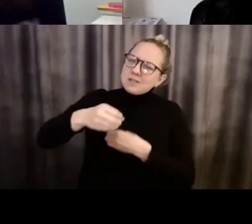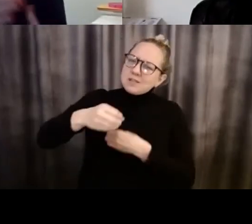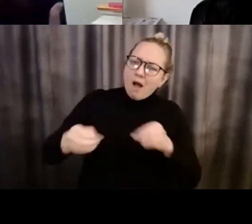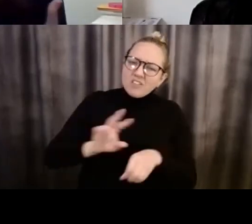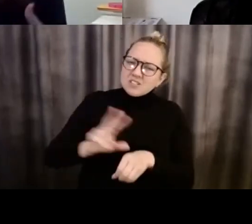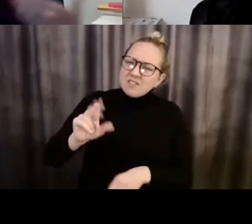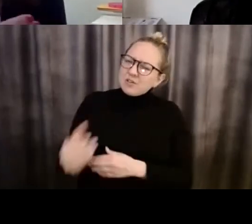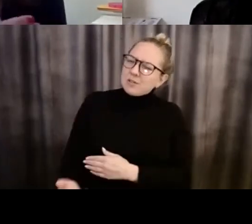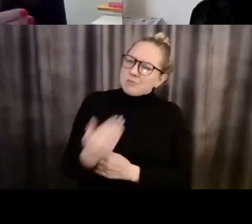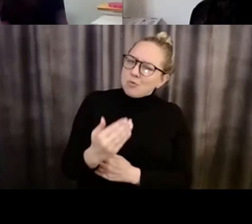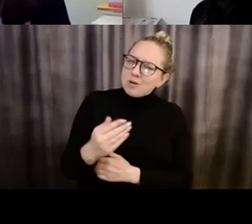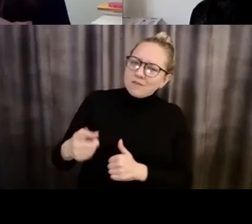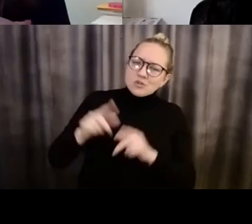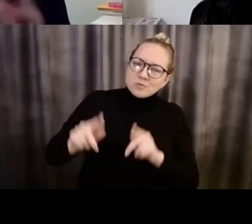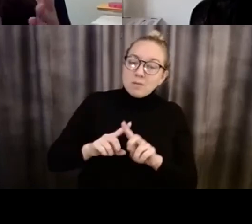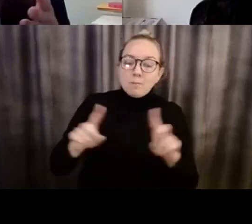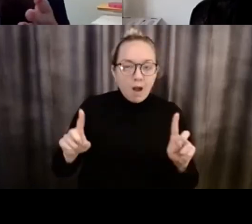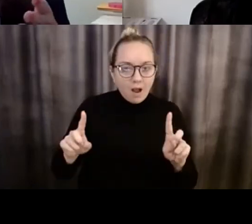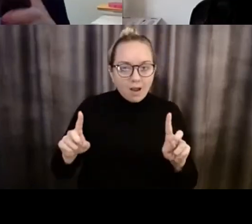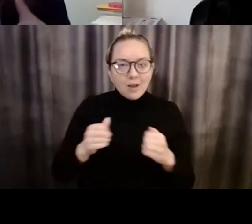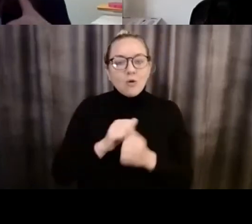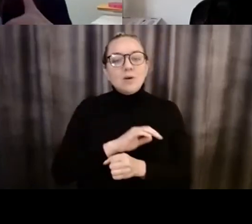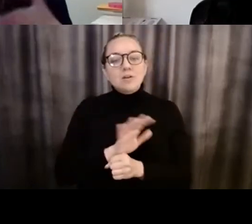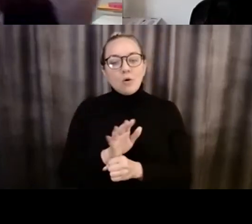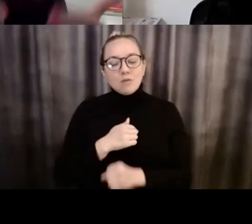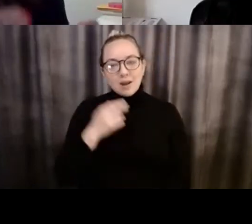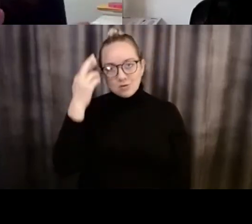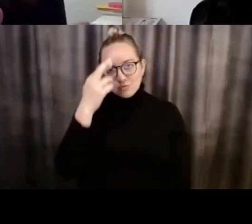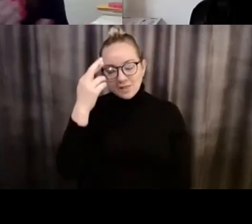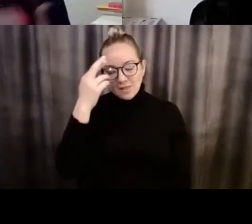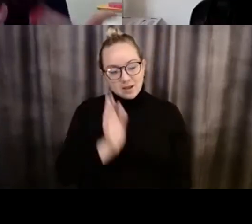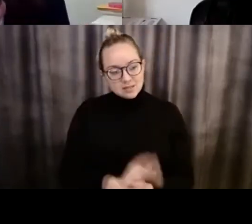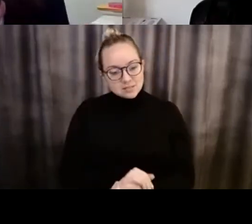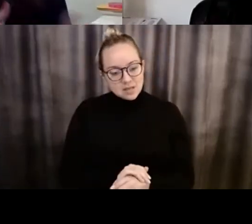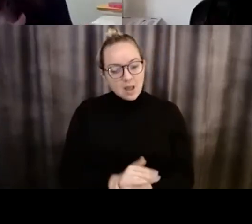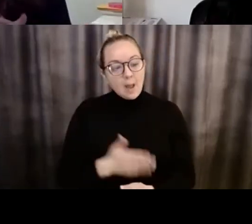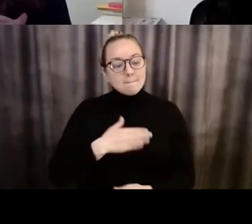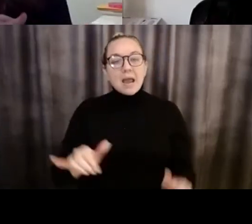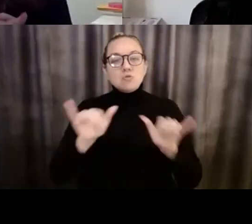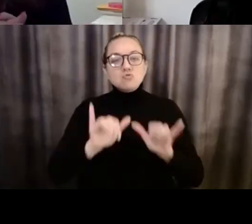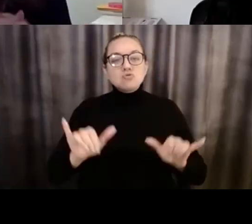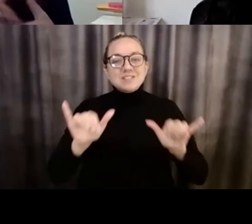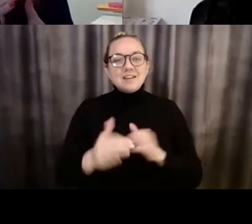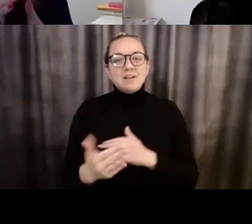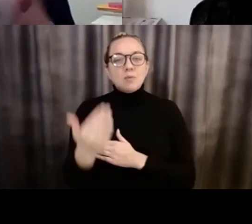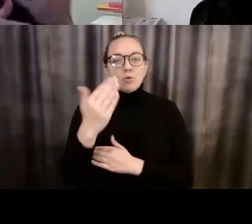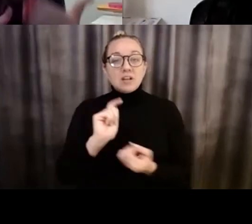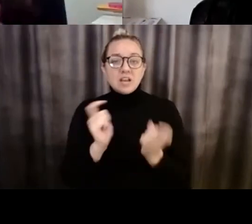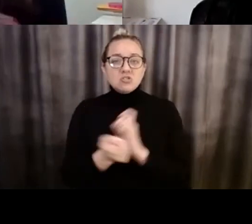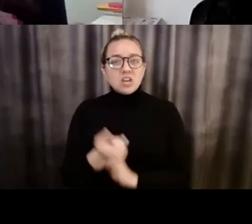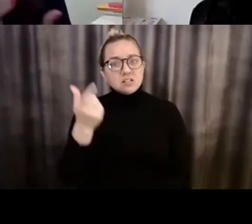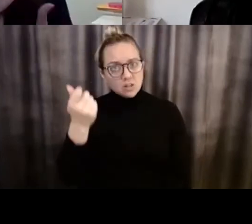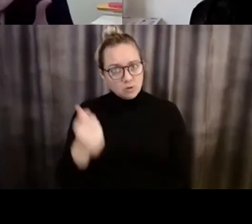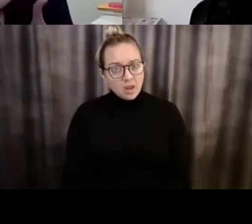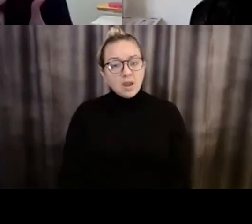there. But with COVID, my routine in the morning changed a bit, right? And I kind of